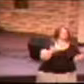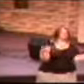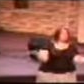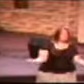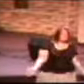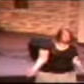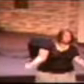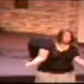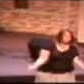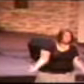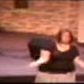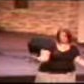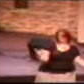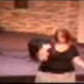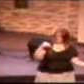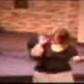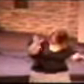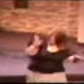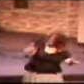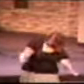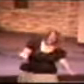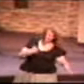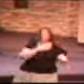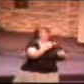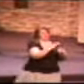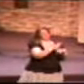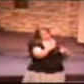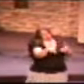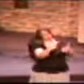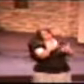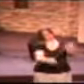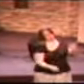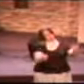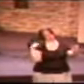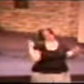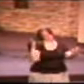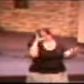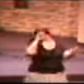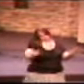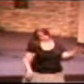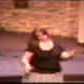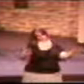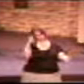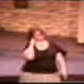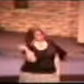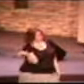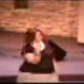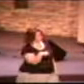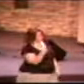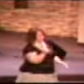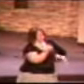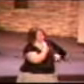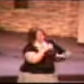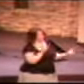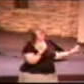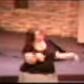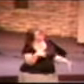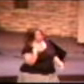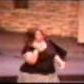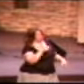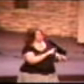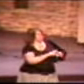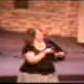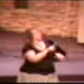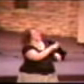young man said that's great I've kept all of these since I was a boy and then Jesus looked at him and loved him and said yeah but you still